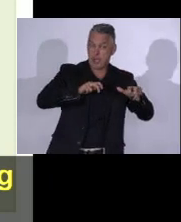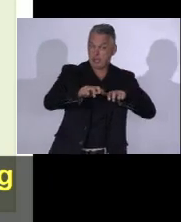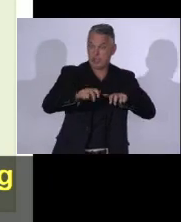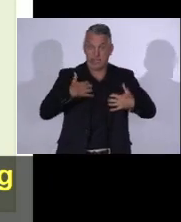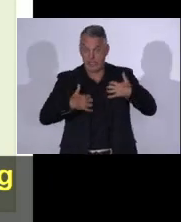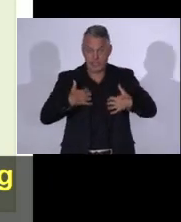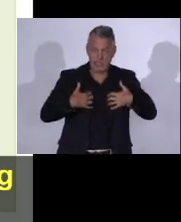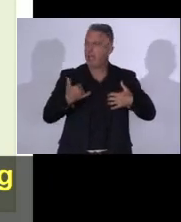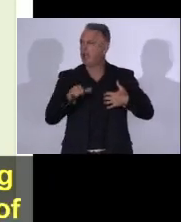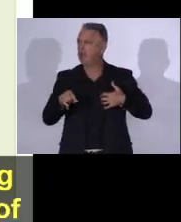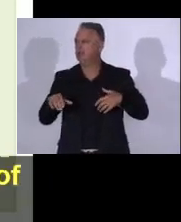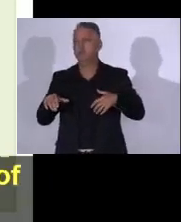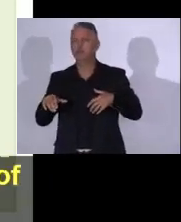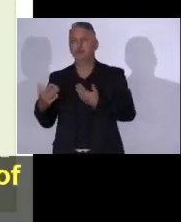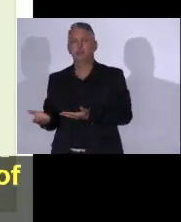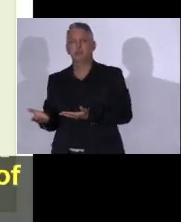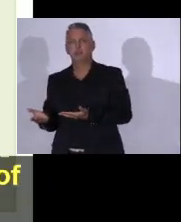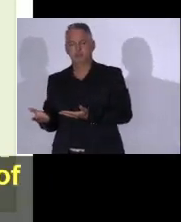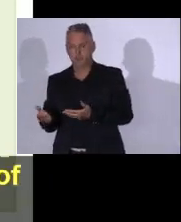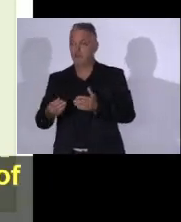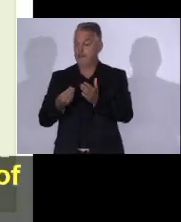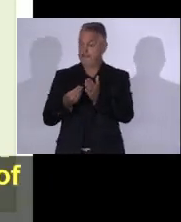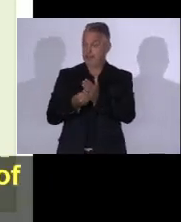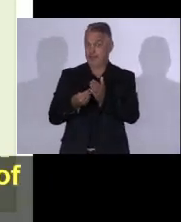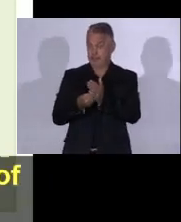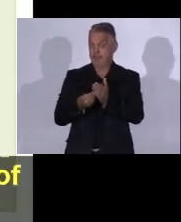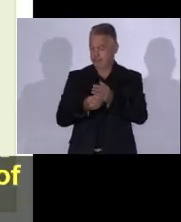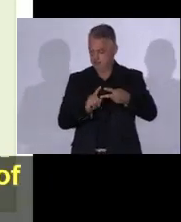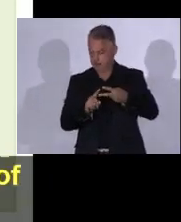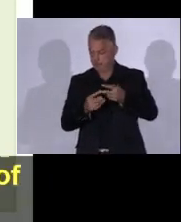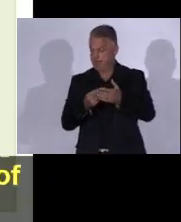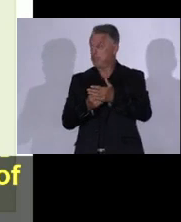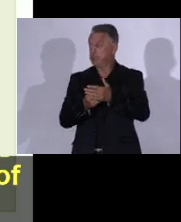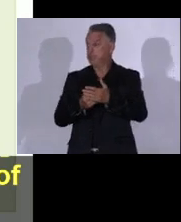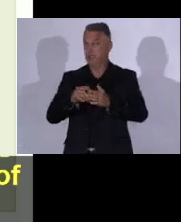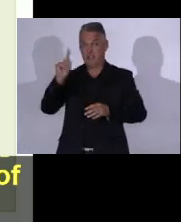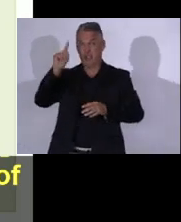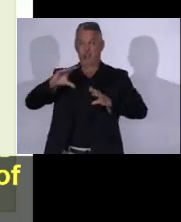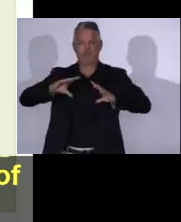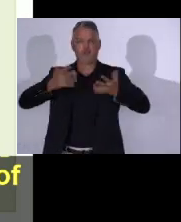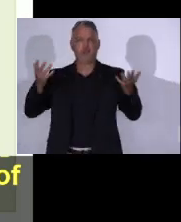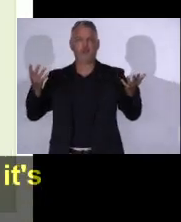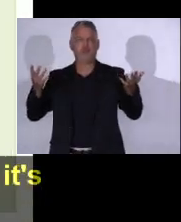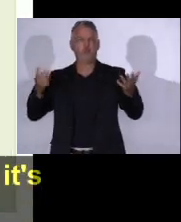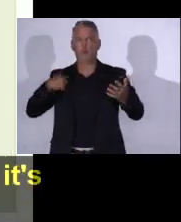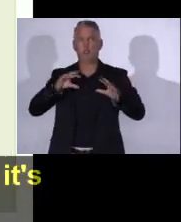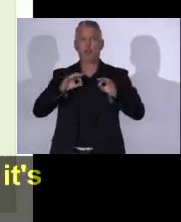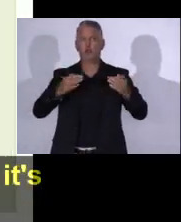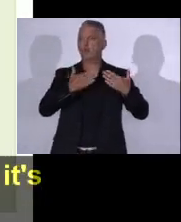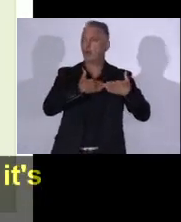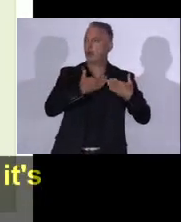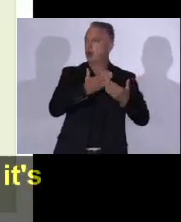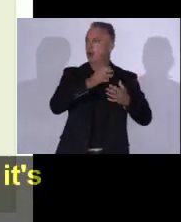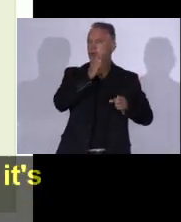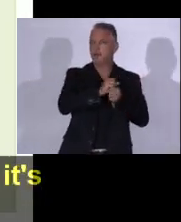passive activities. The funding model is now at the point where it's self-sufficient, so we're not reliant on